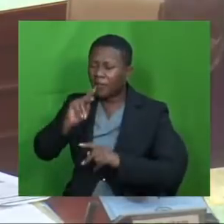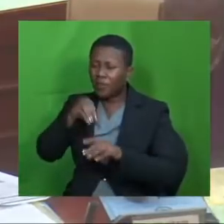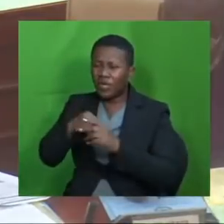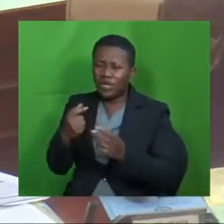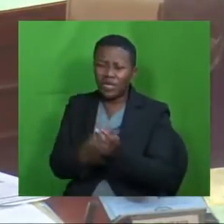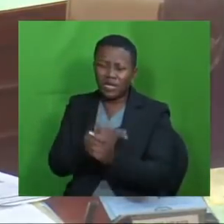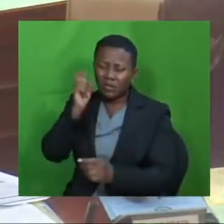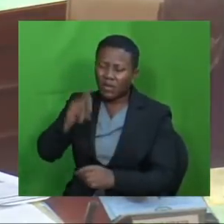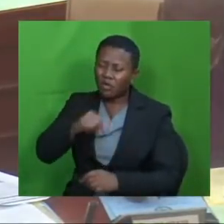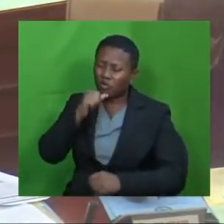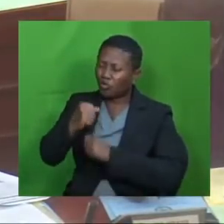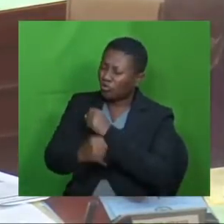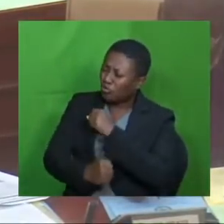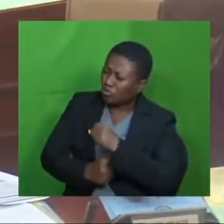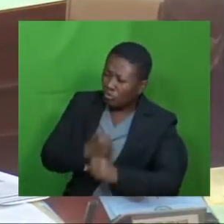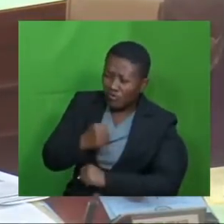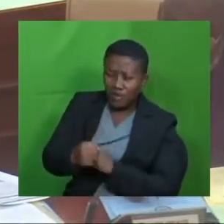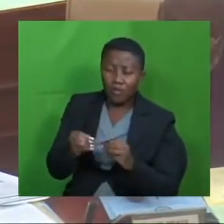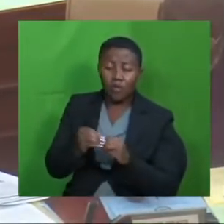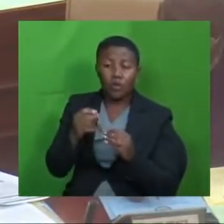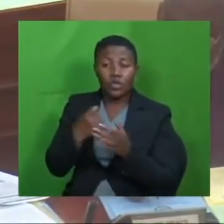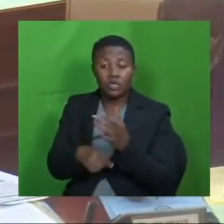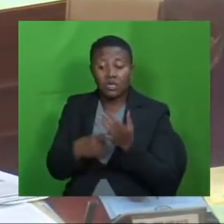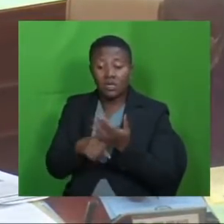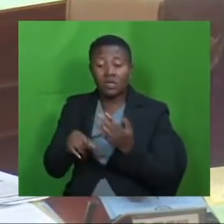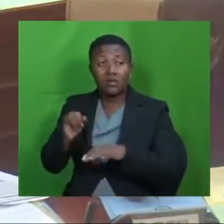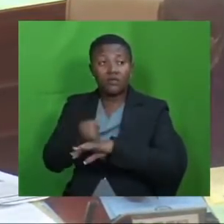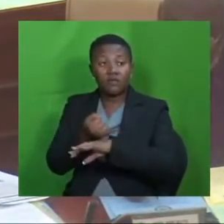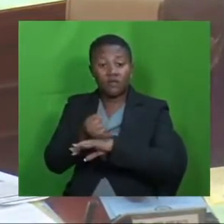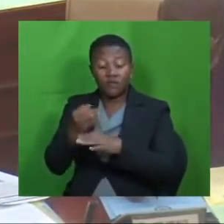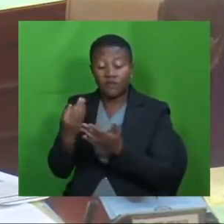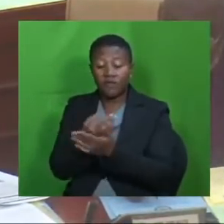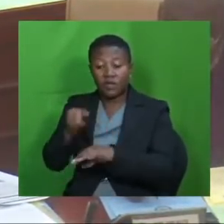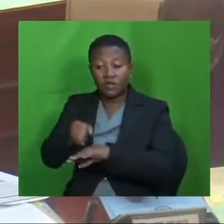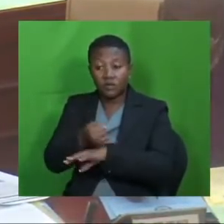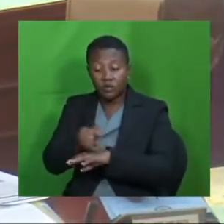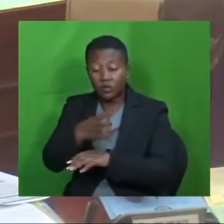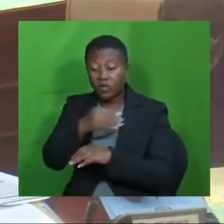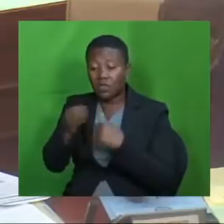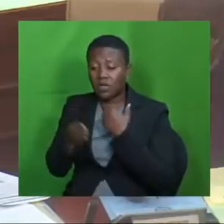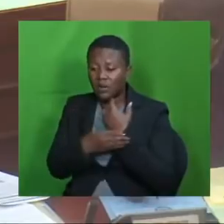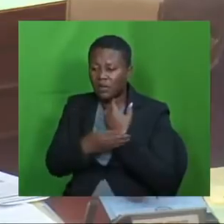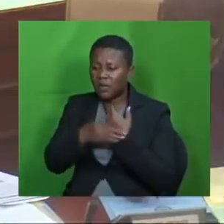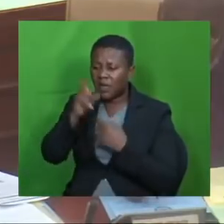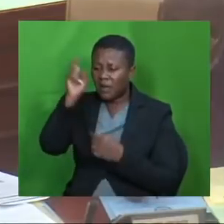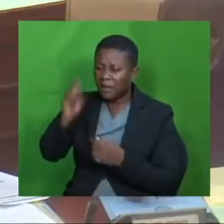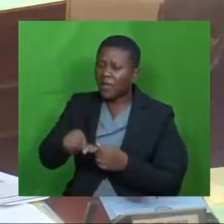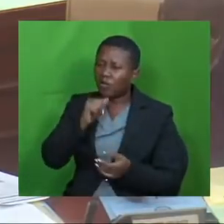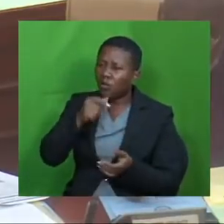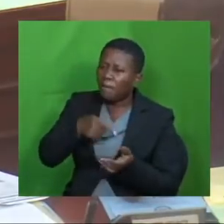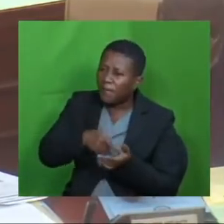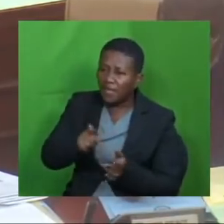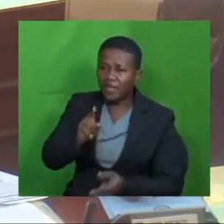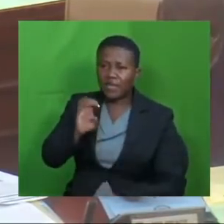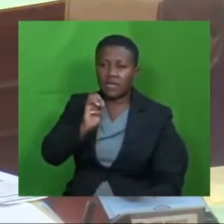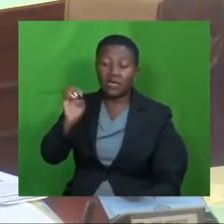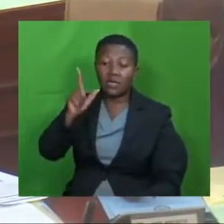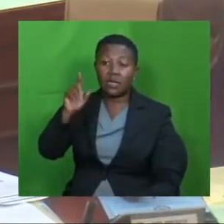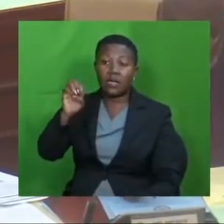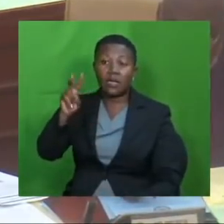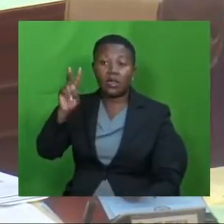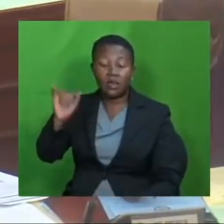Our financial institutions and the banks should not be made to pay a levy. Therefore, Mr.